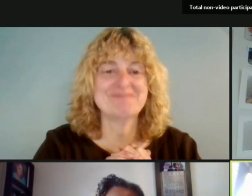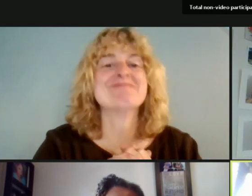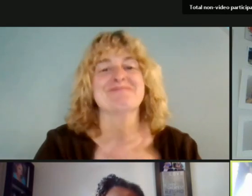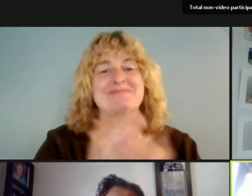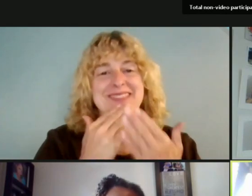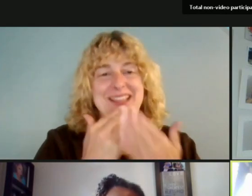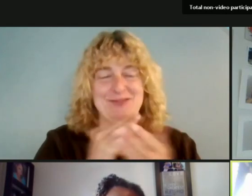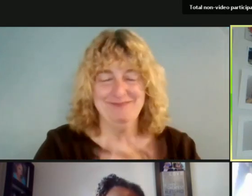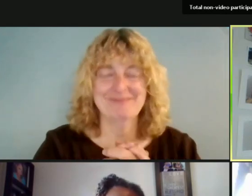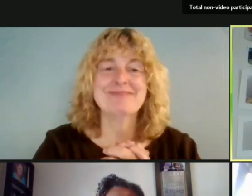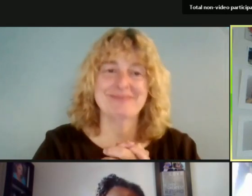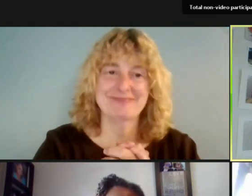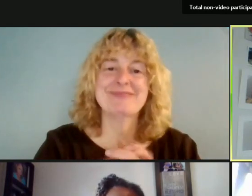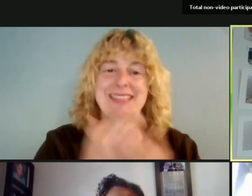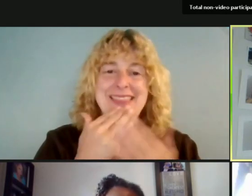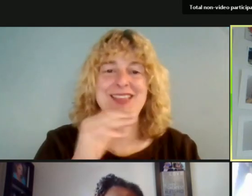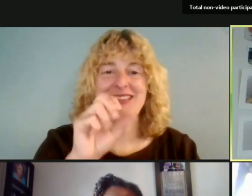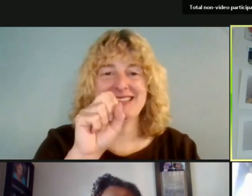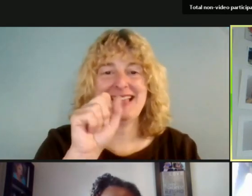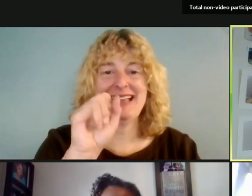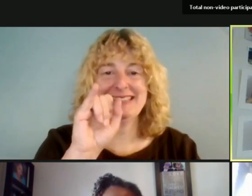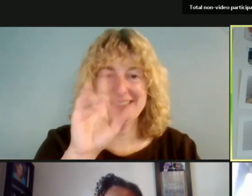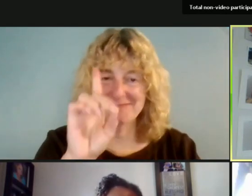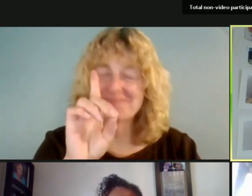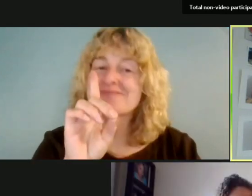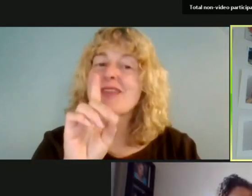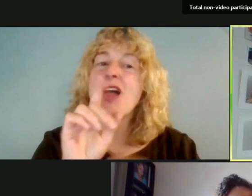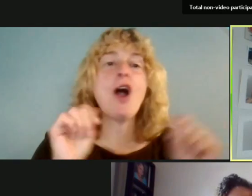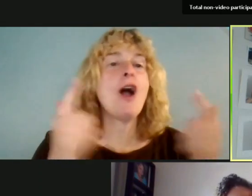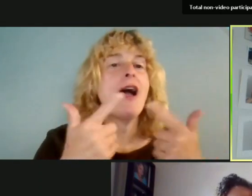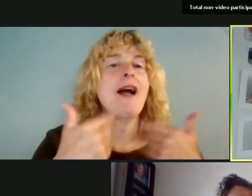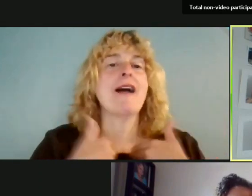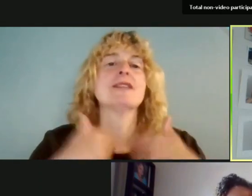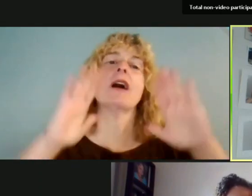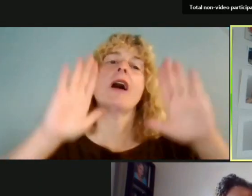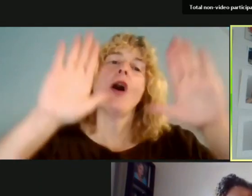Thank you, Saeed. Everyone have an awesome rest of the day.